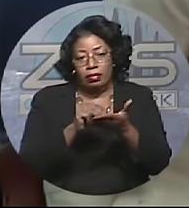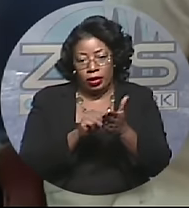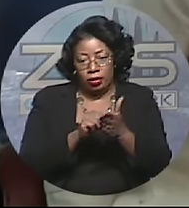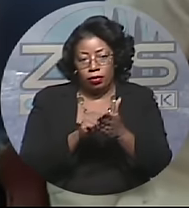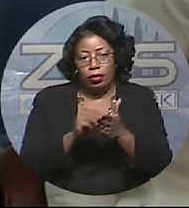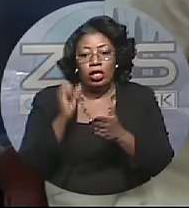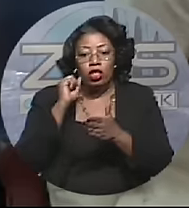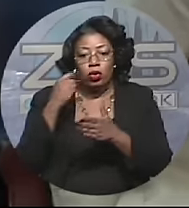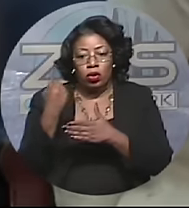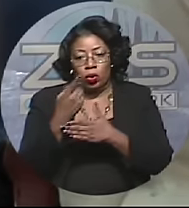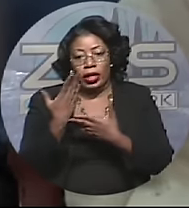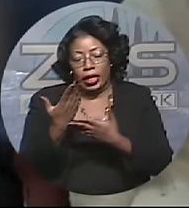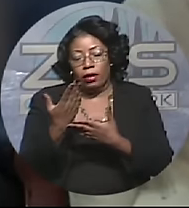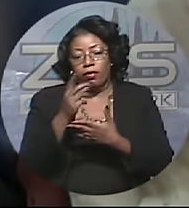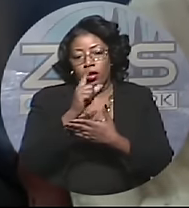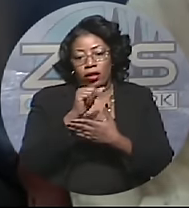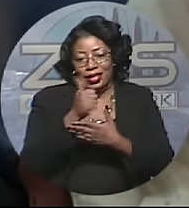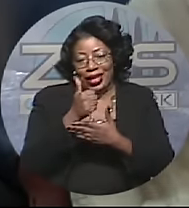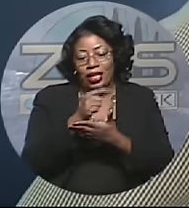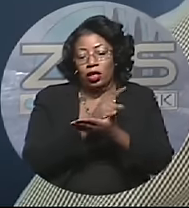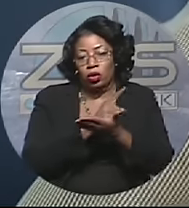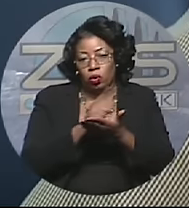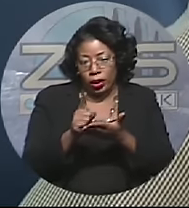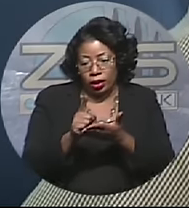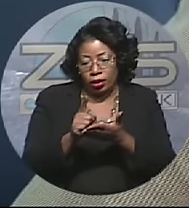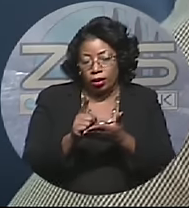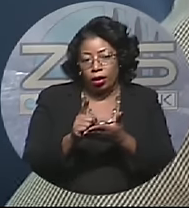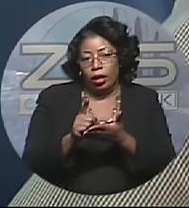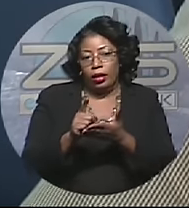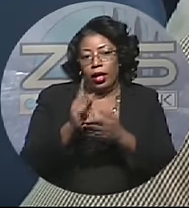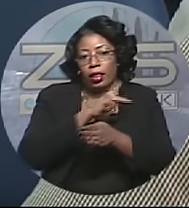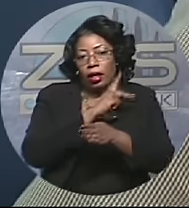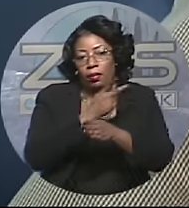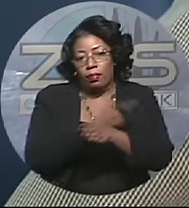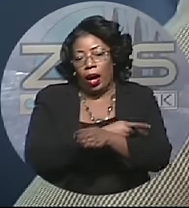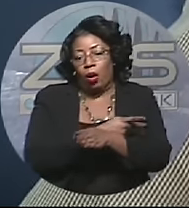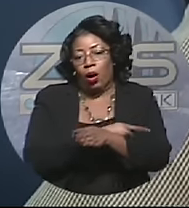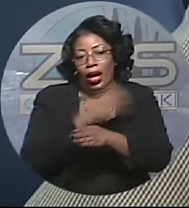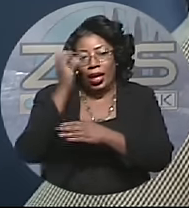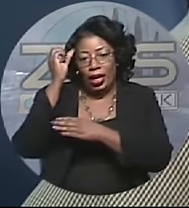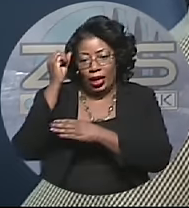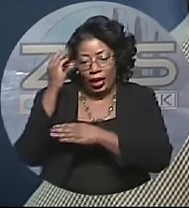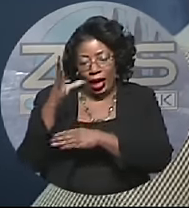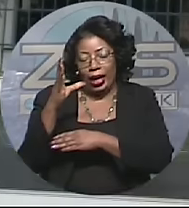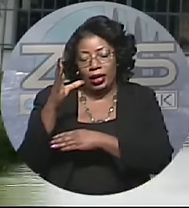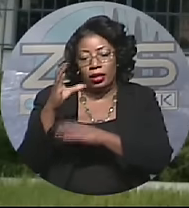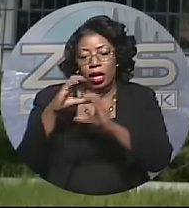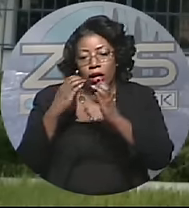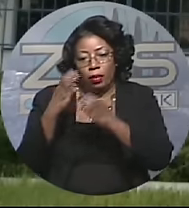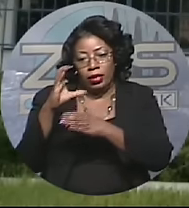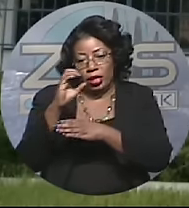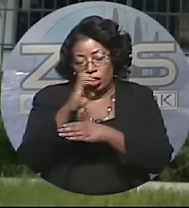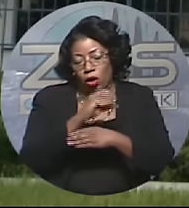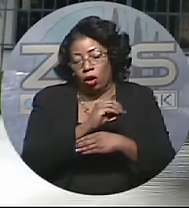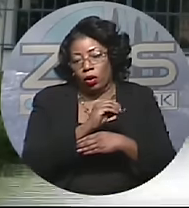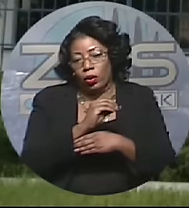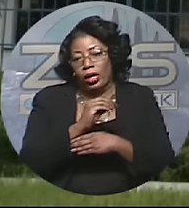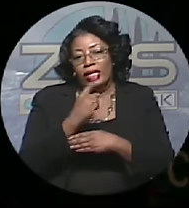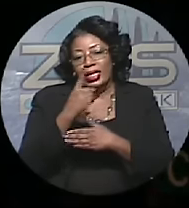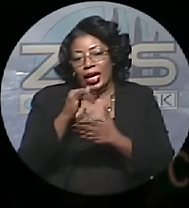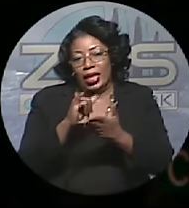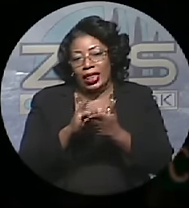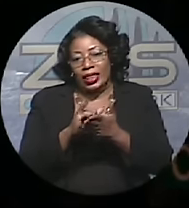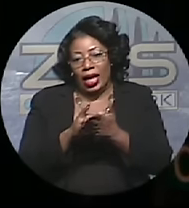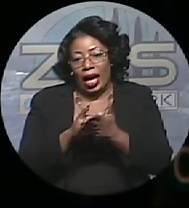in the Bahamas for 10 weeks, but Bahamas Power and Light Company's CEO Pamela Hill has assured the public that the company's generation